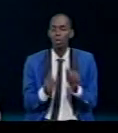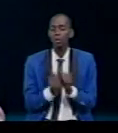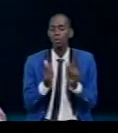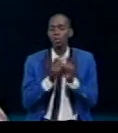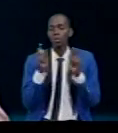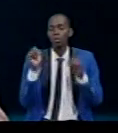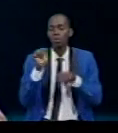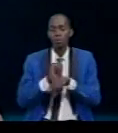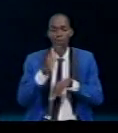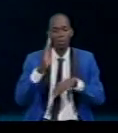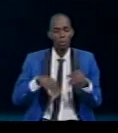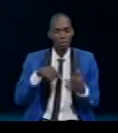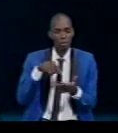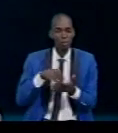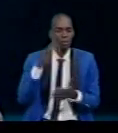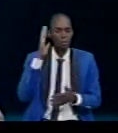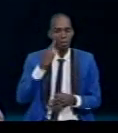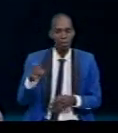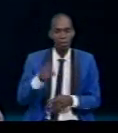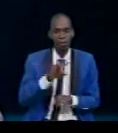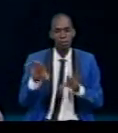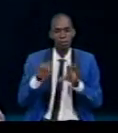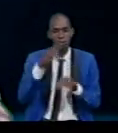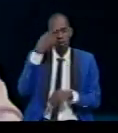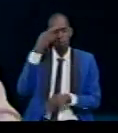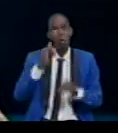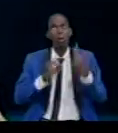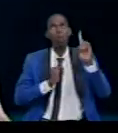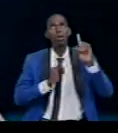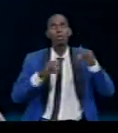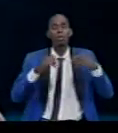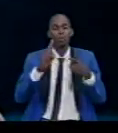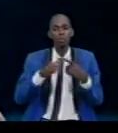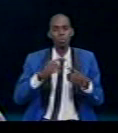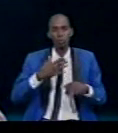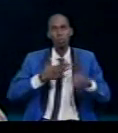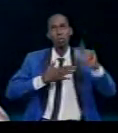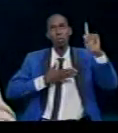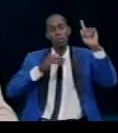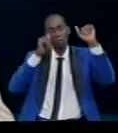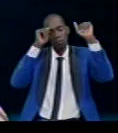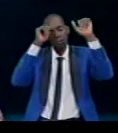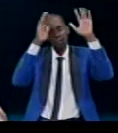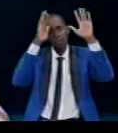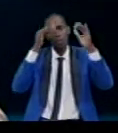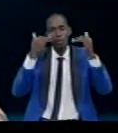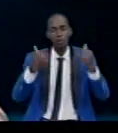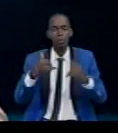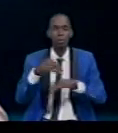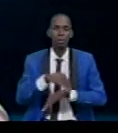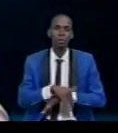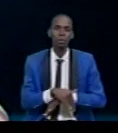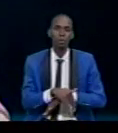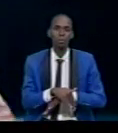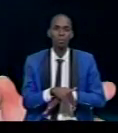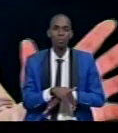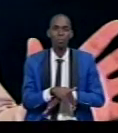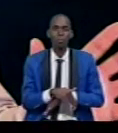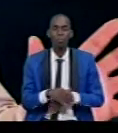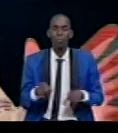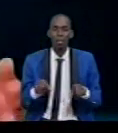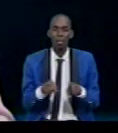than this shall he do, because I go to my Father. Tonight, as